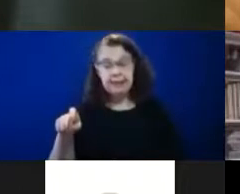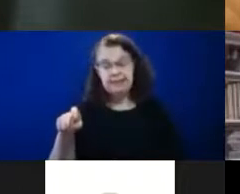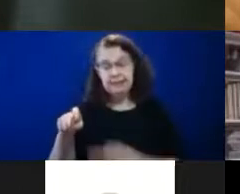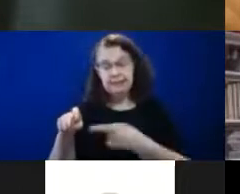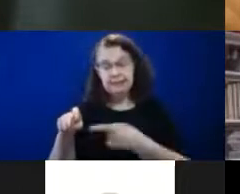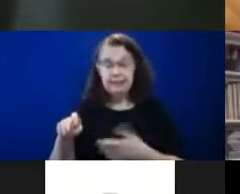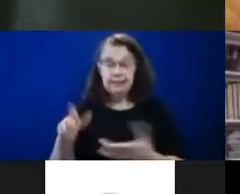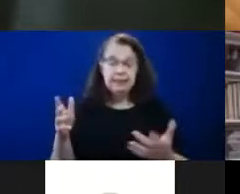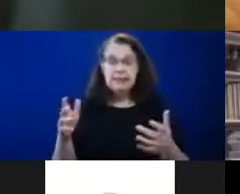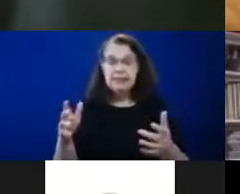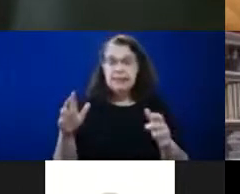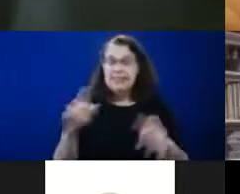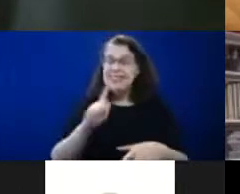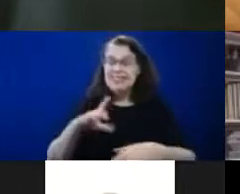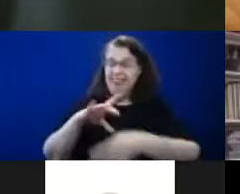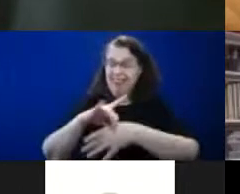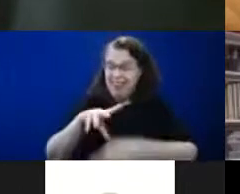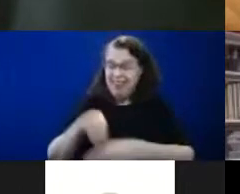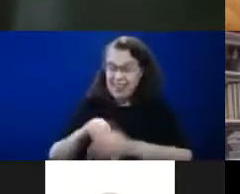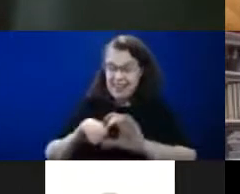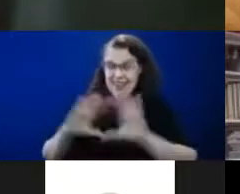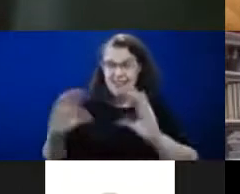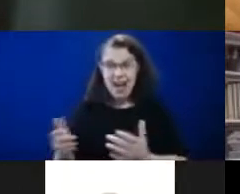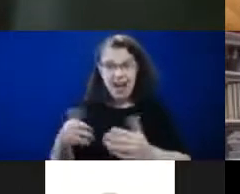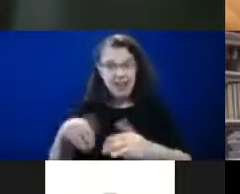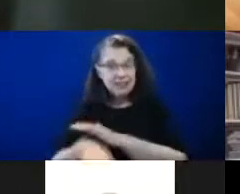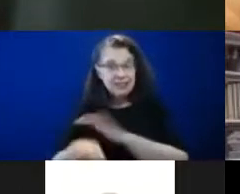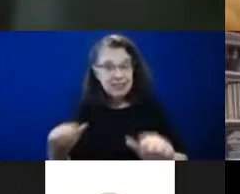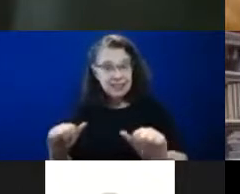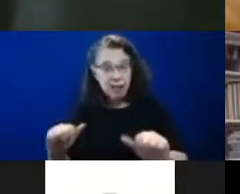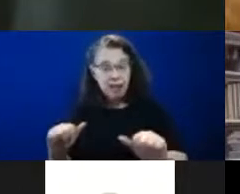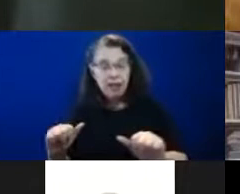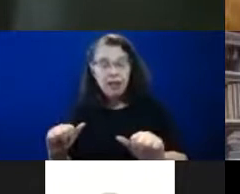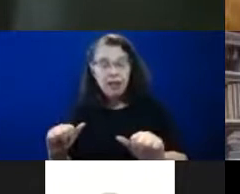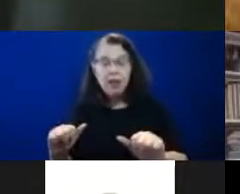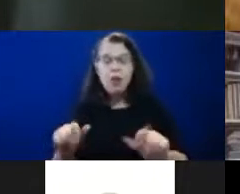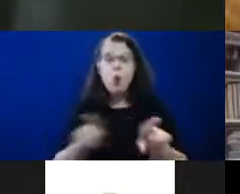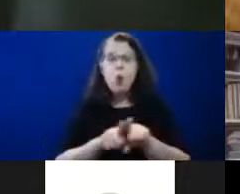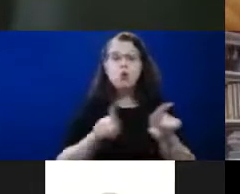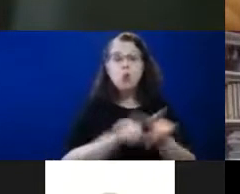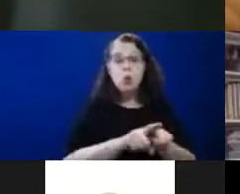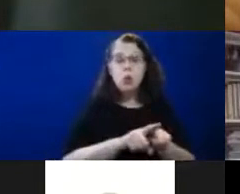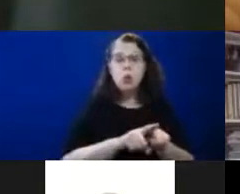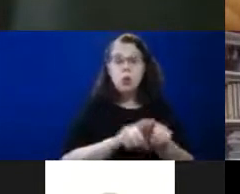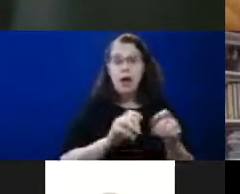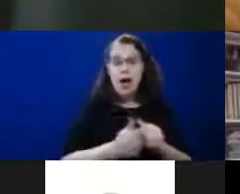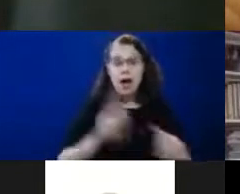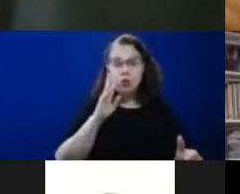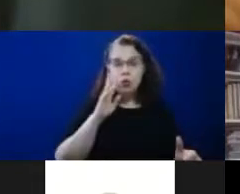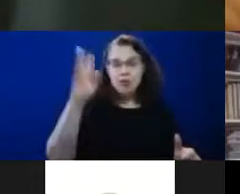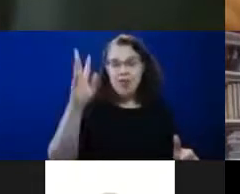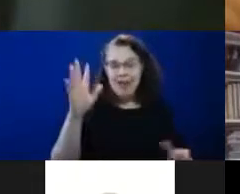content accessible? And how can we create this